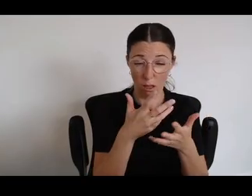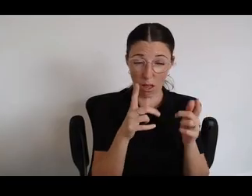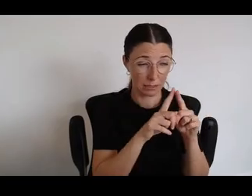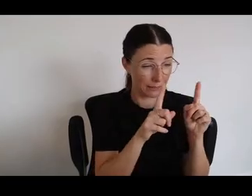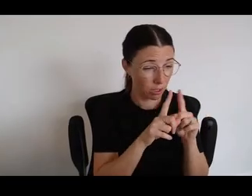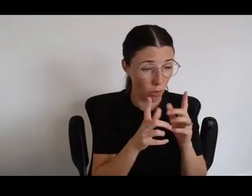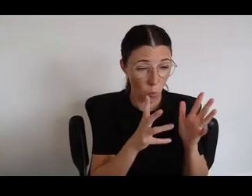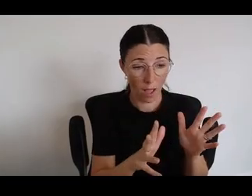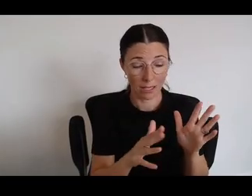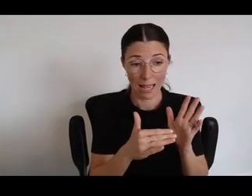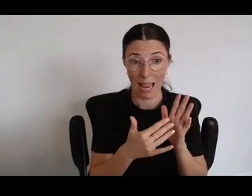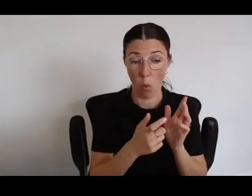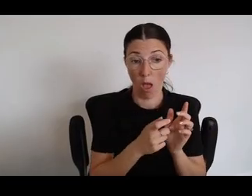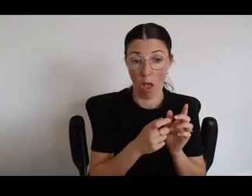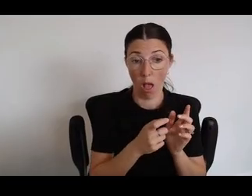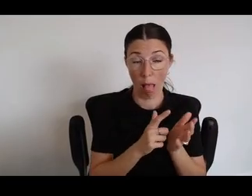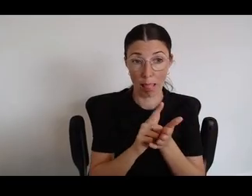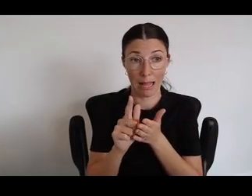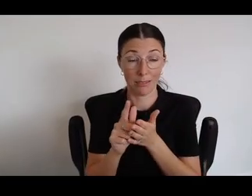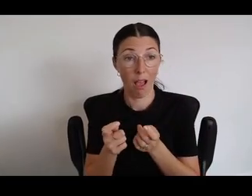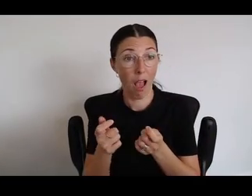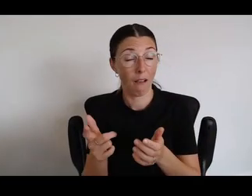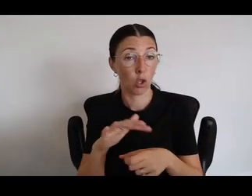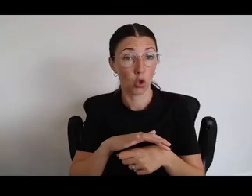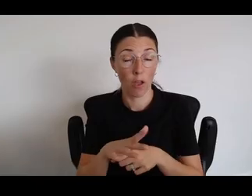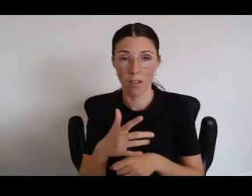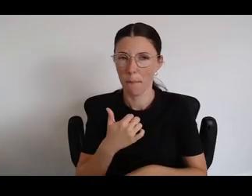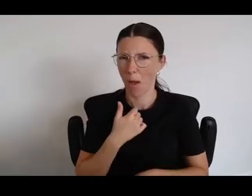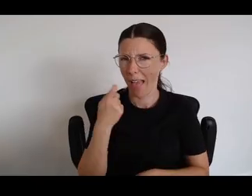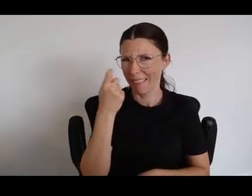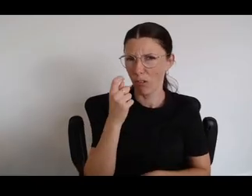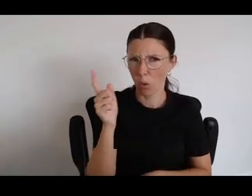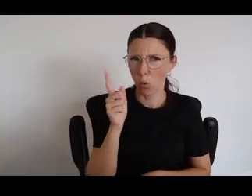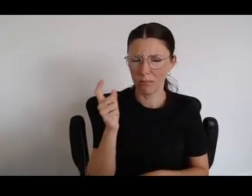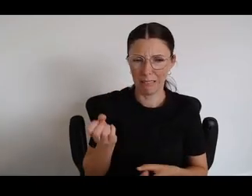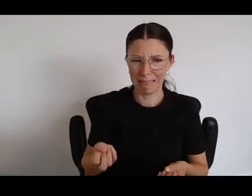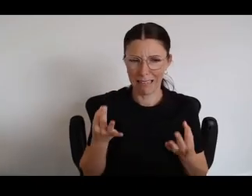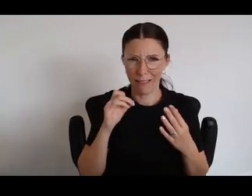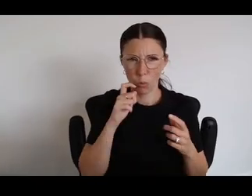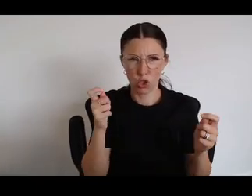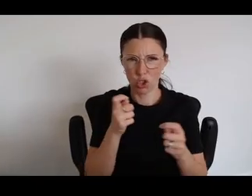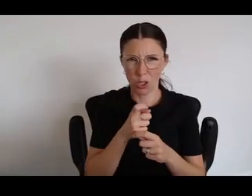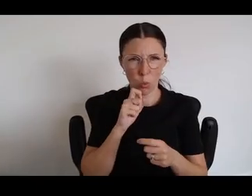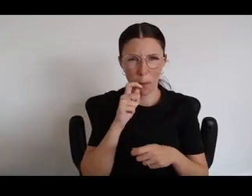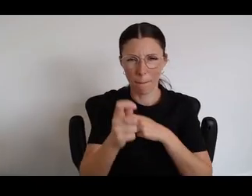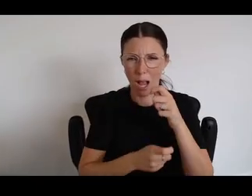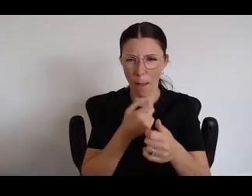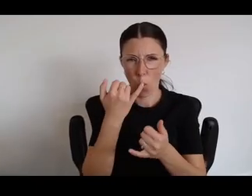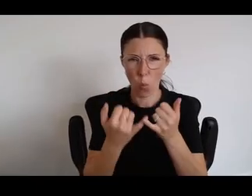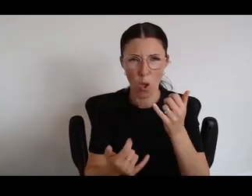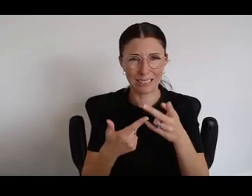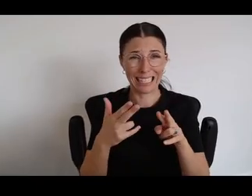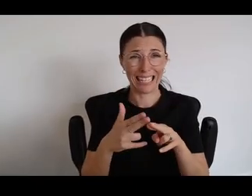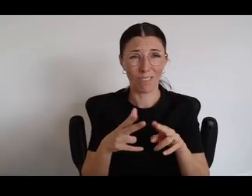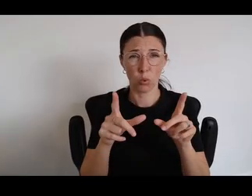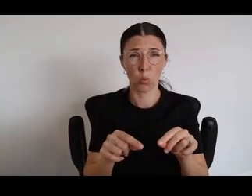reality. My fear is that actually nothing's going to happen. Things are going to get worse if we don't act. So collaboration is the key